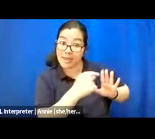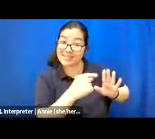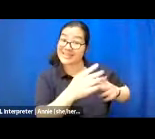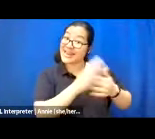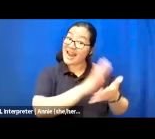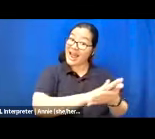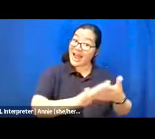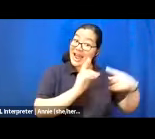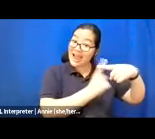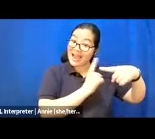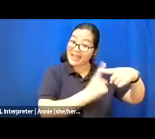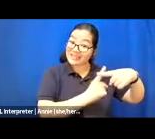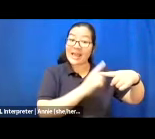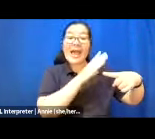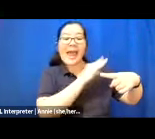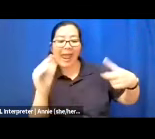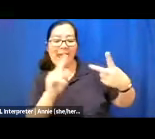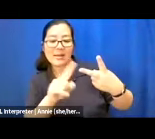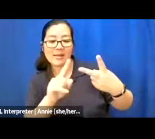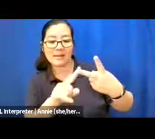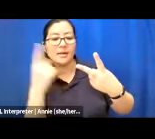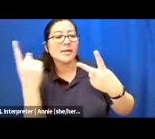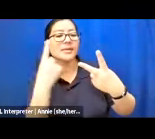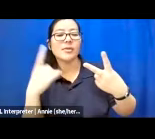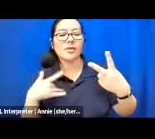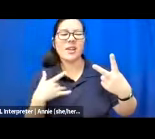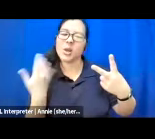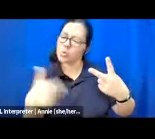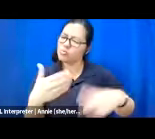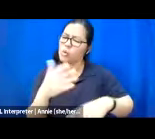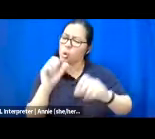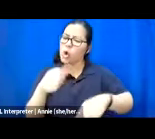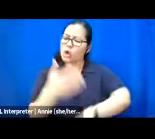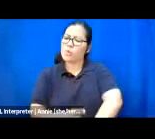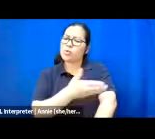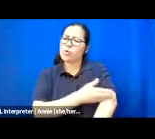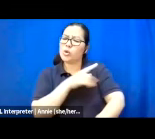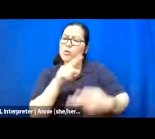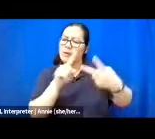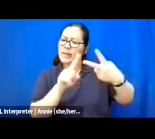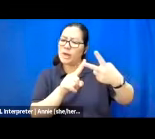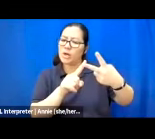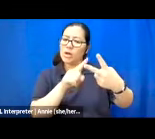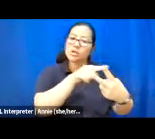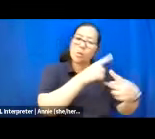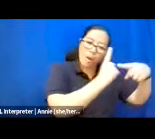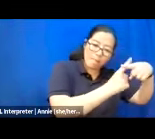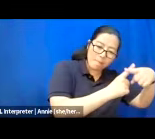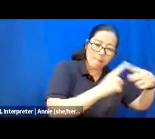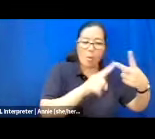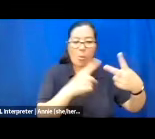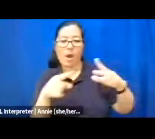can point something out that we feel like we could do a little bit better next time. And so that's how we also can learn, because a lot of us haven't